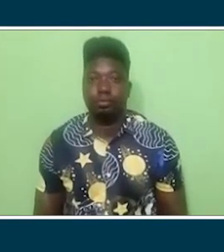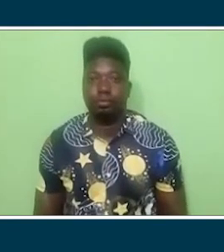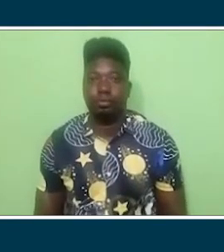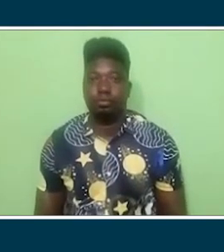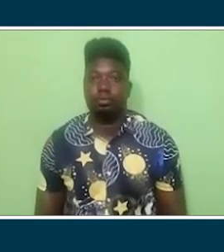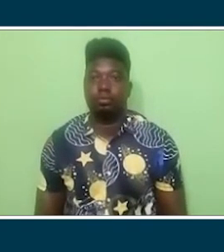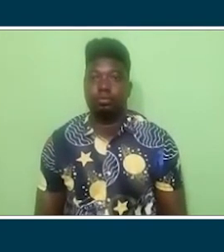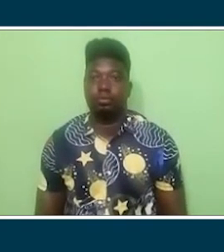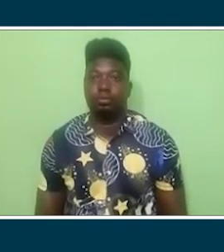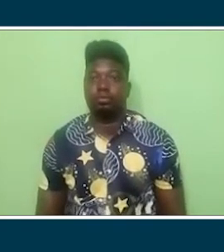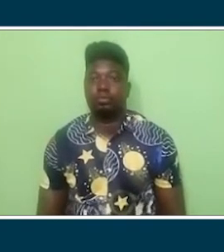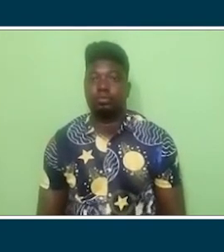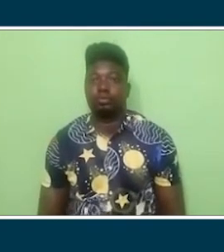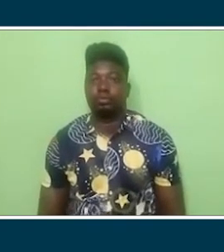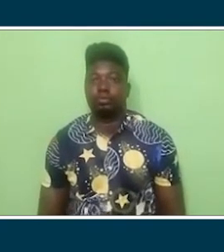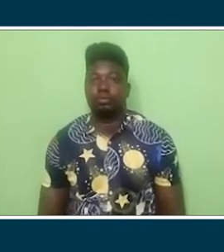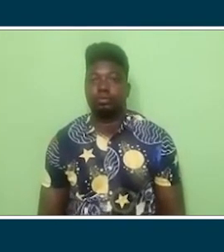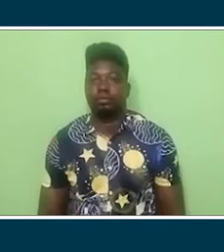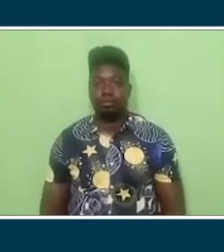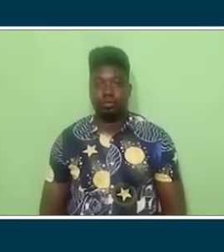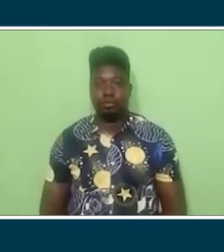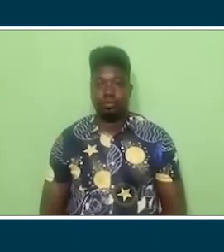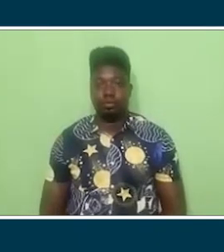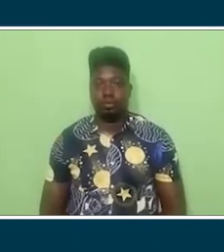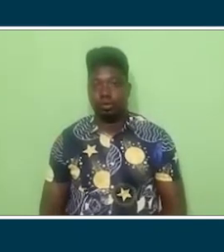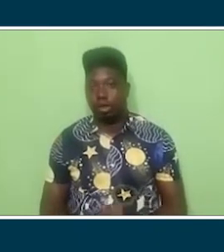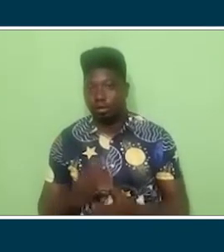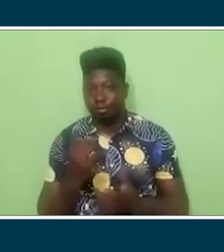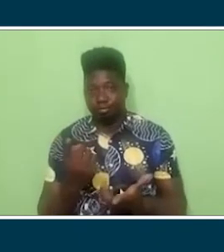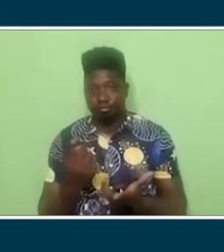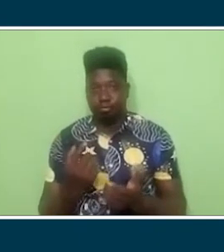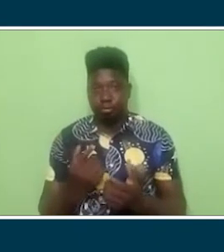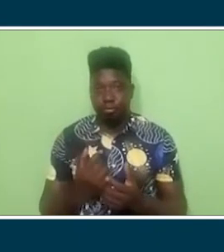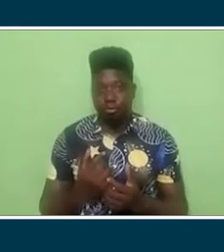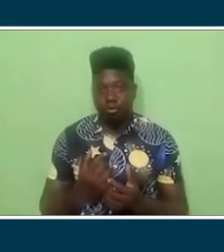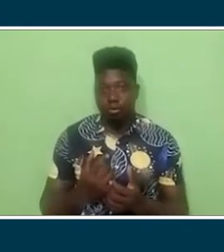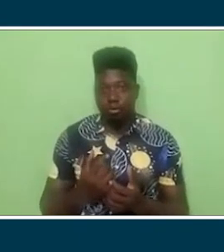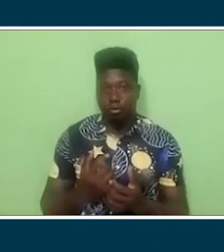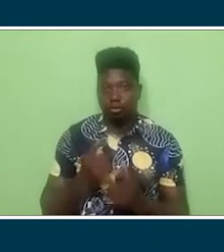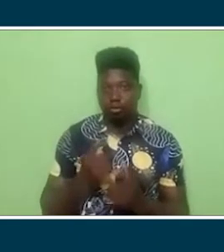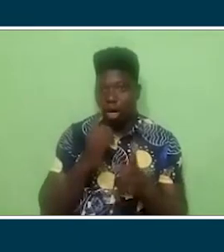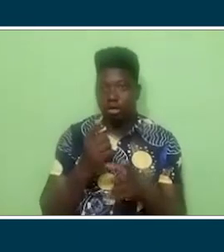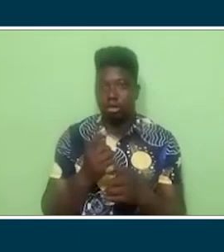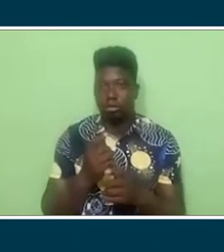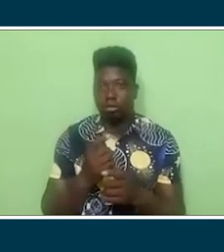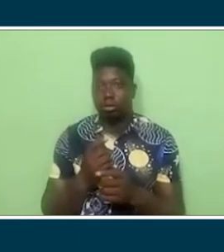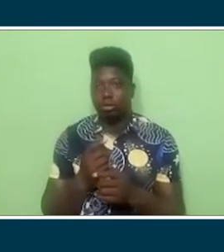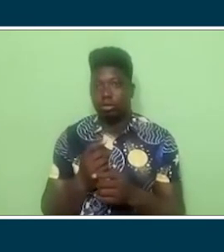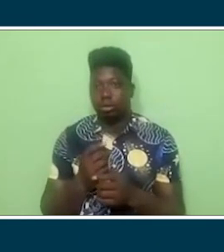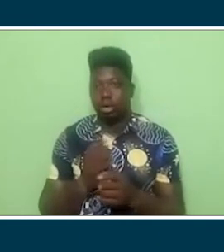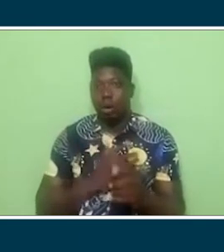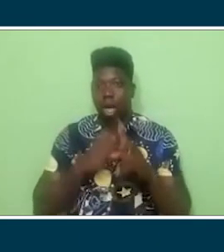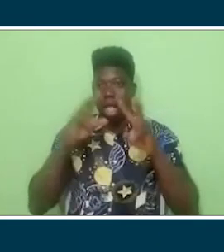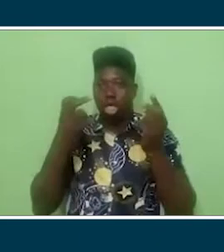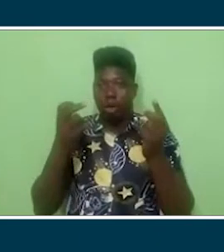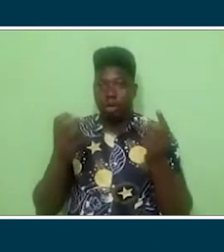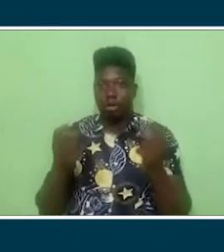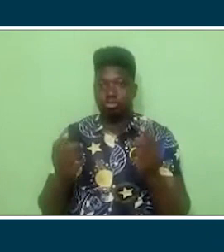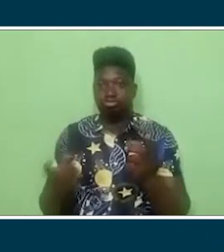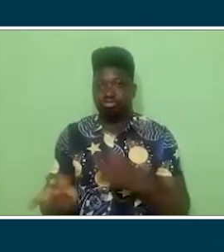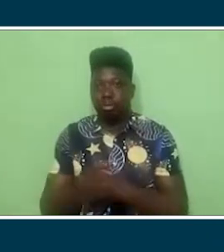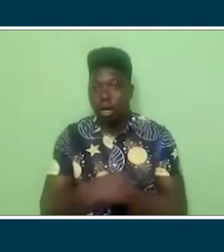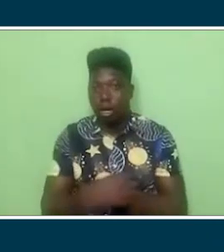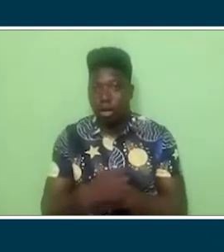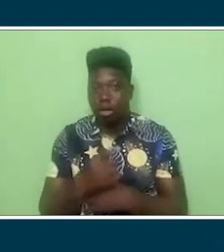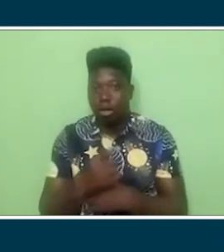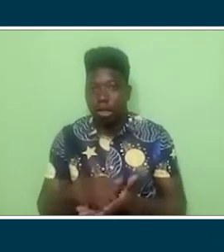I'll respond to that in terms of our topic today, like the world that I'm building